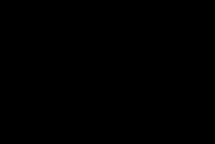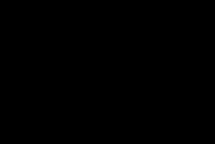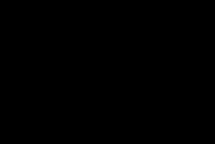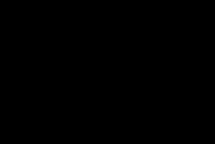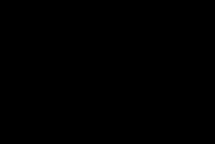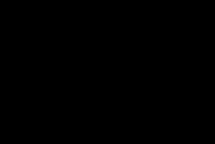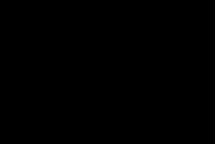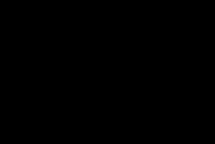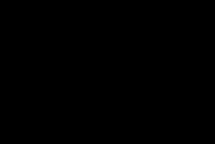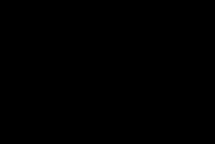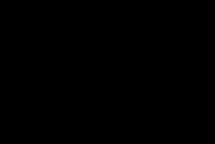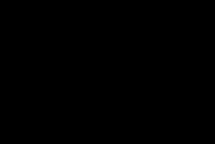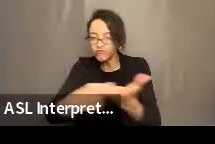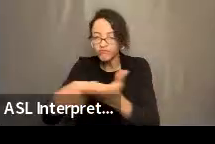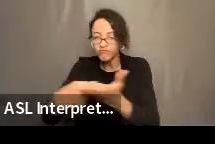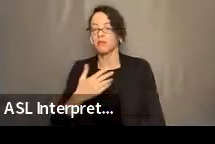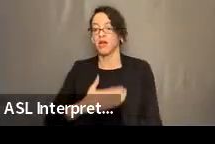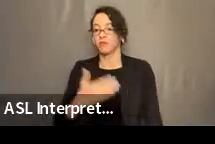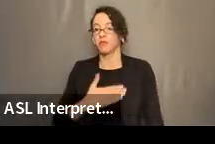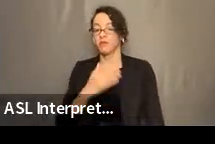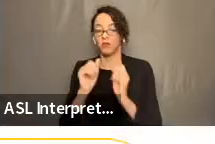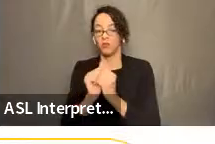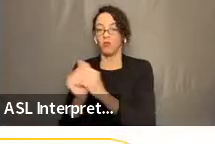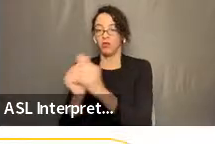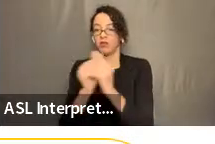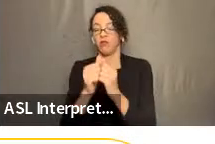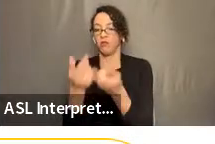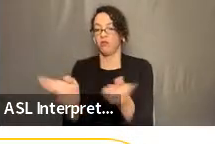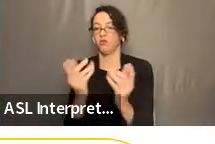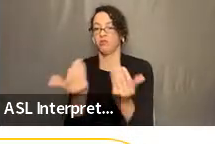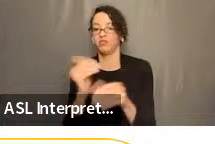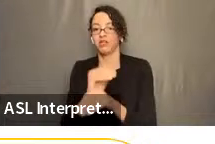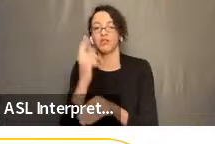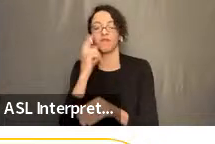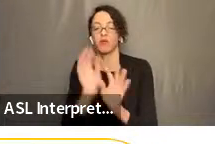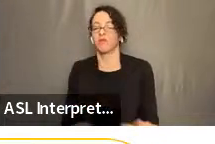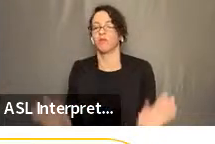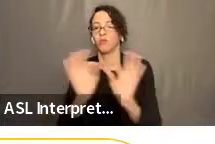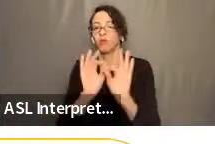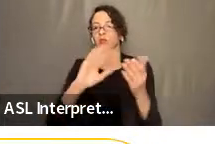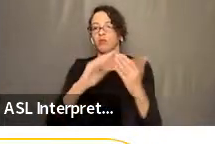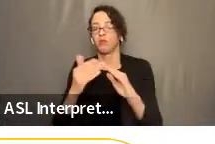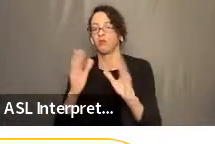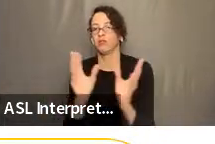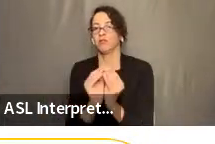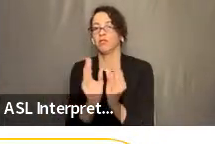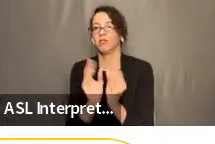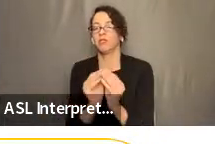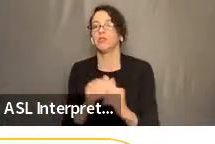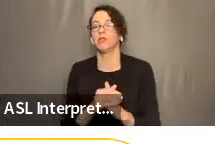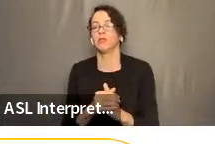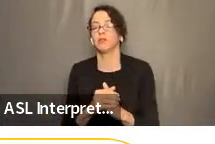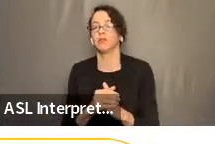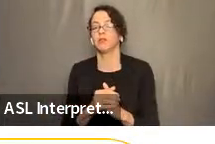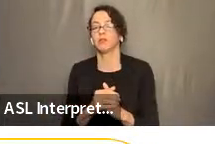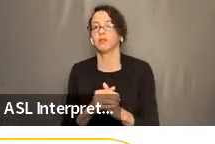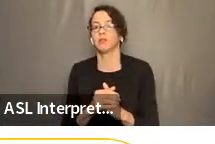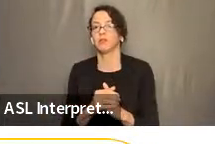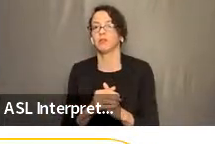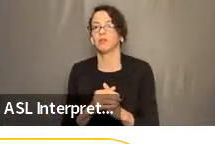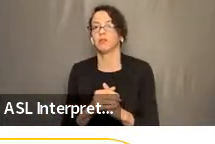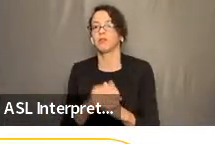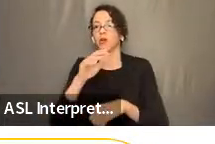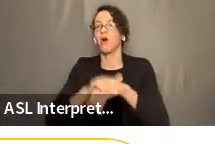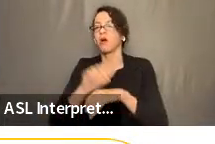be with you here tonight for this important community meeting. So on the agenda, just a